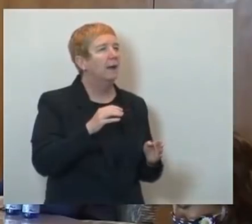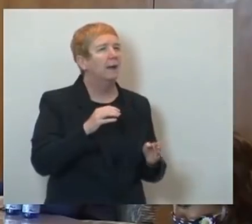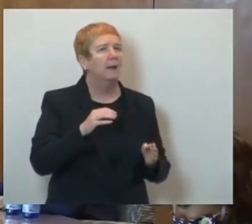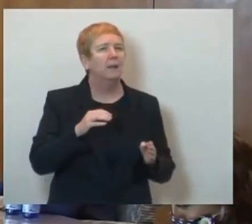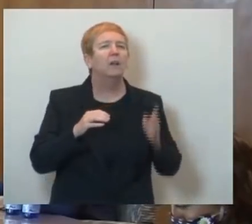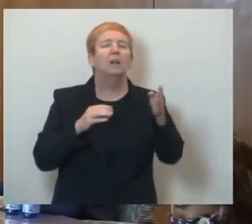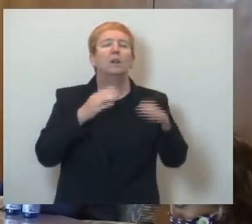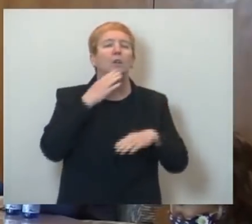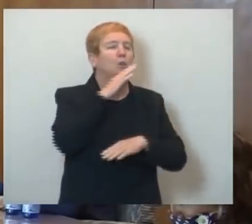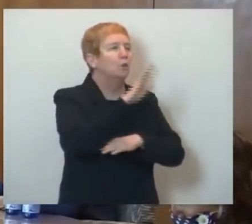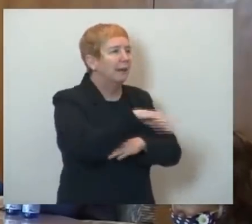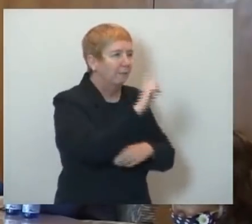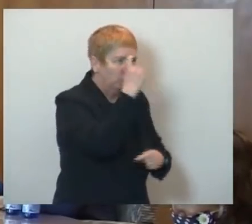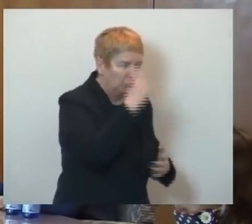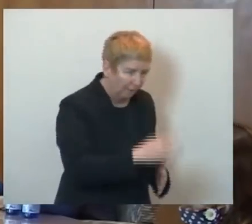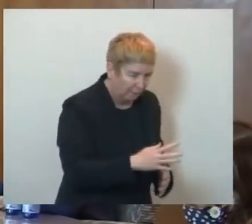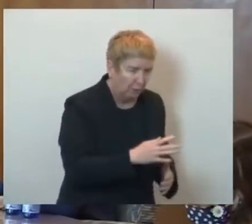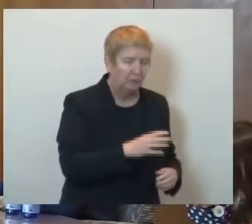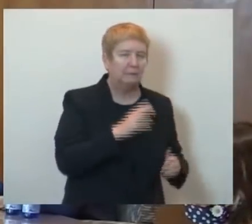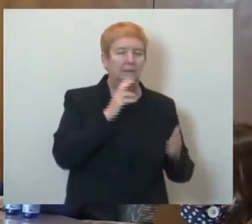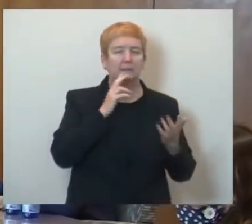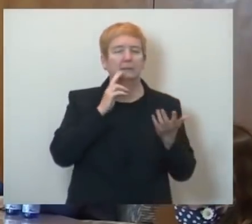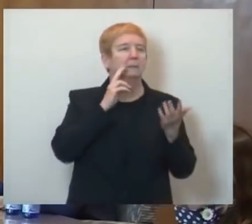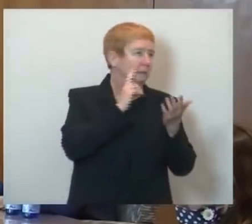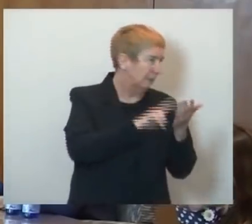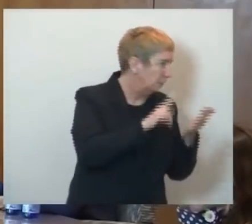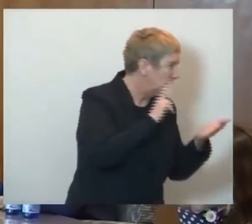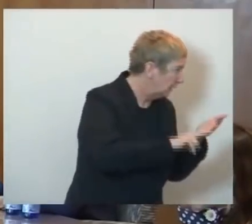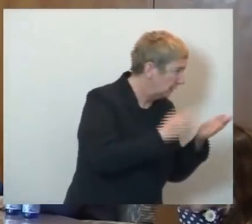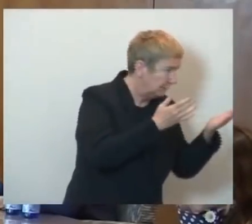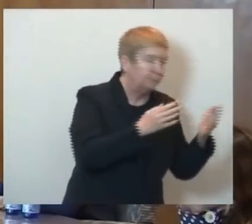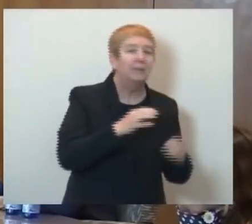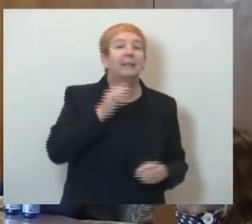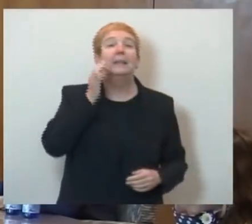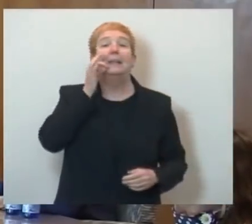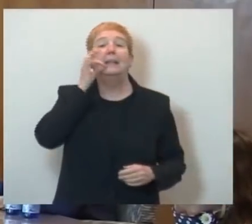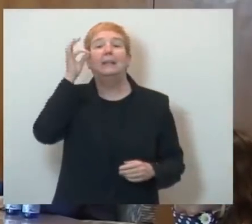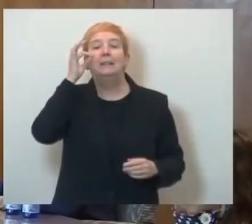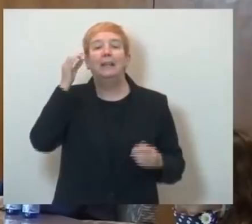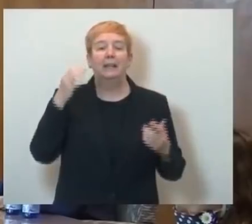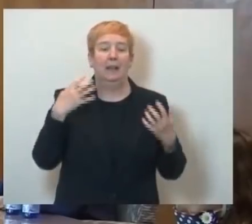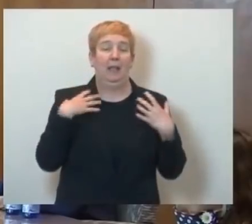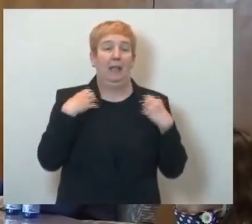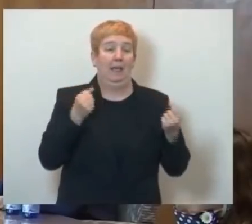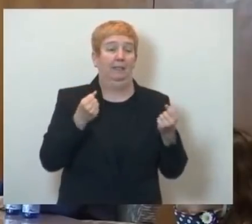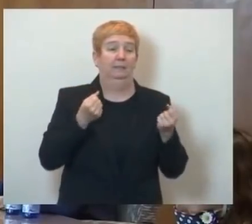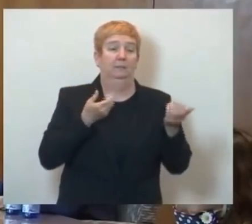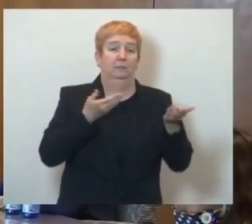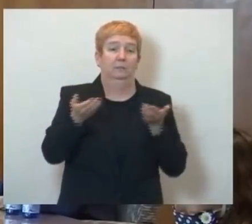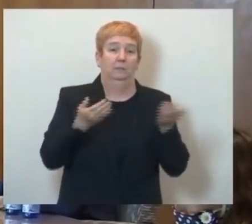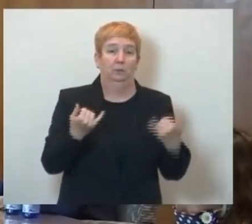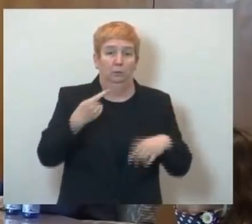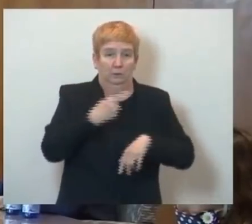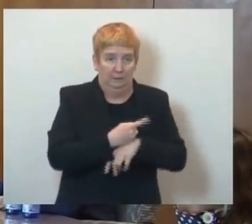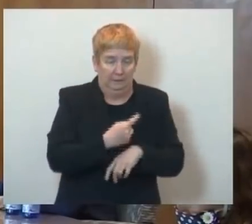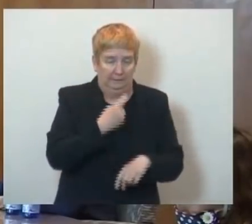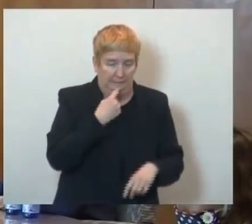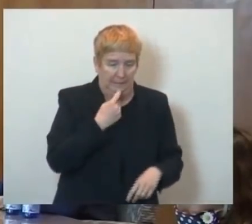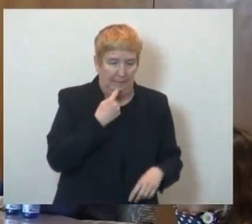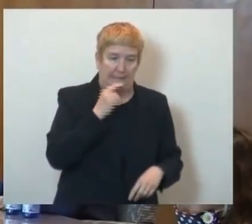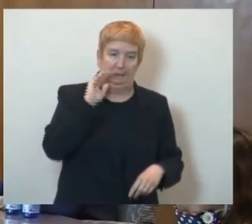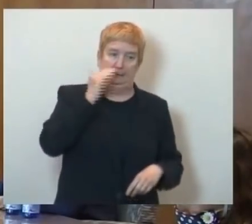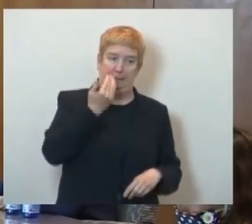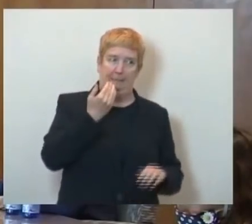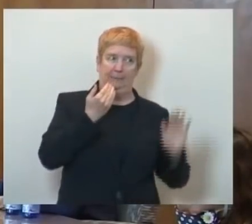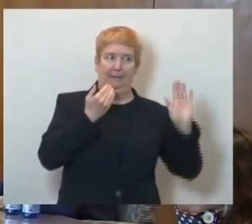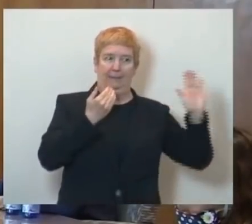Good afternoon, Governor, Secretaries. The Indian Health Service today said that it appears from their modeling